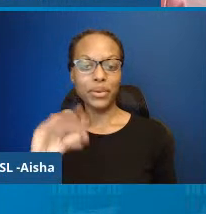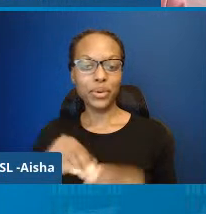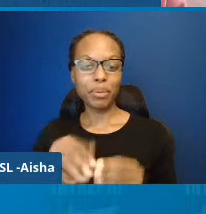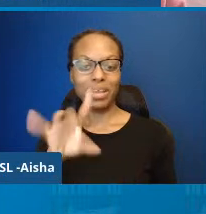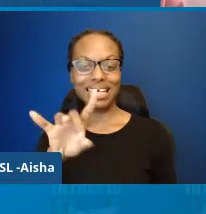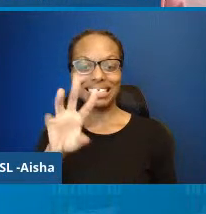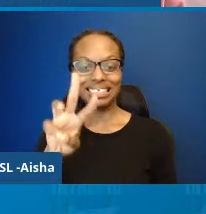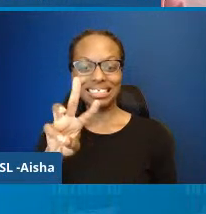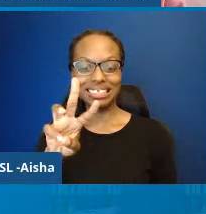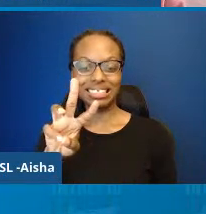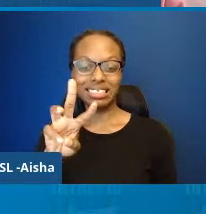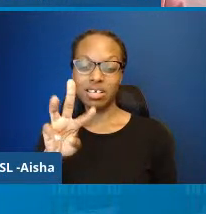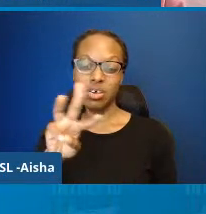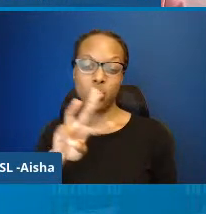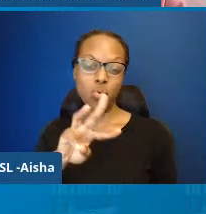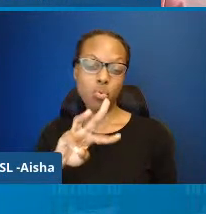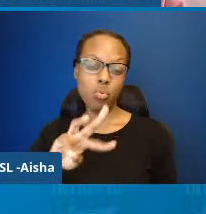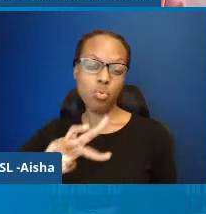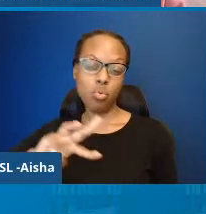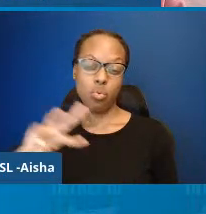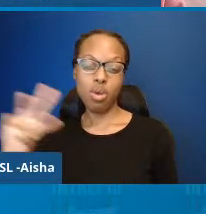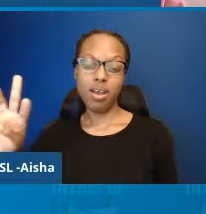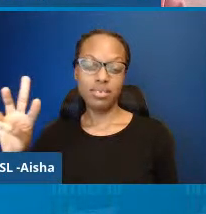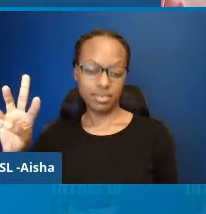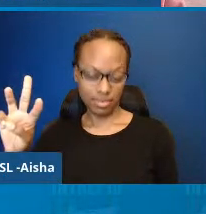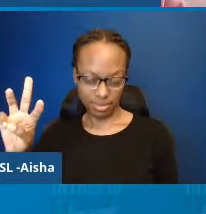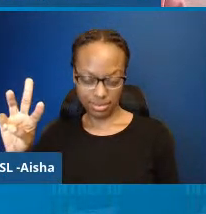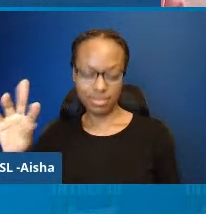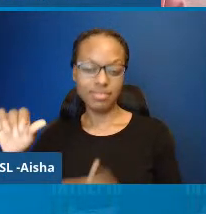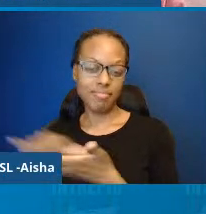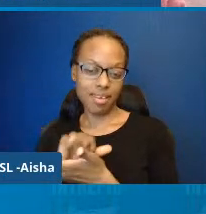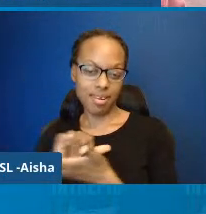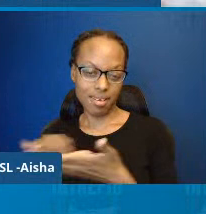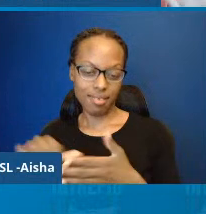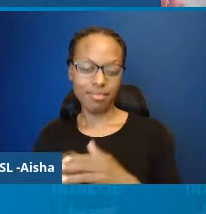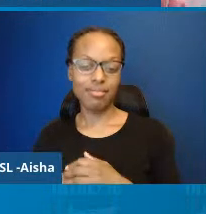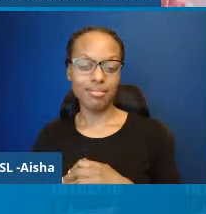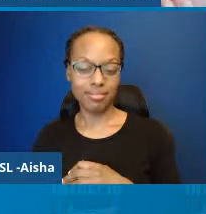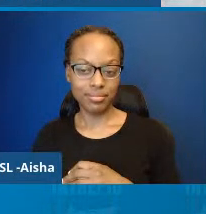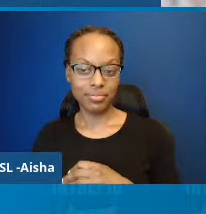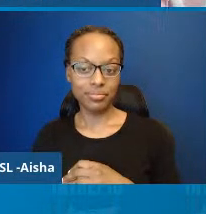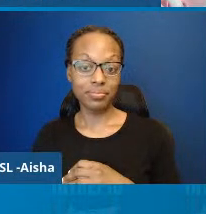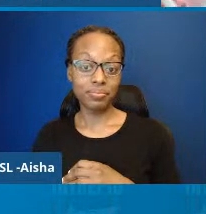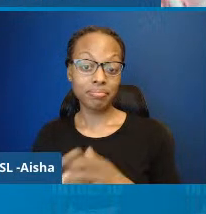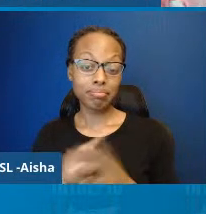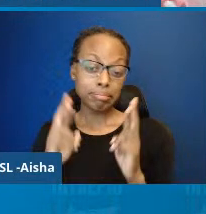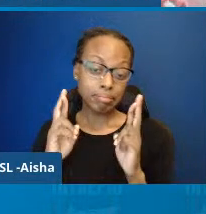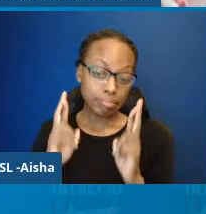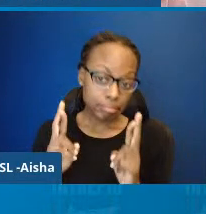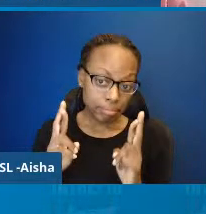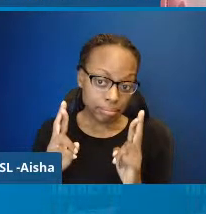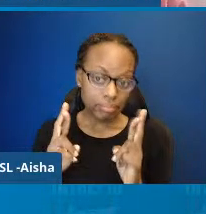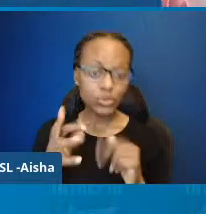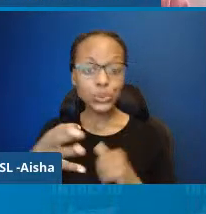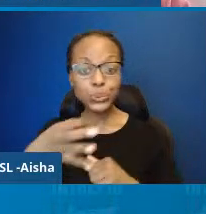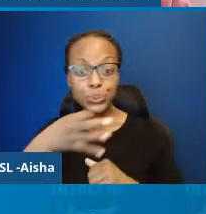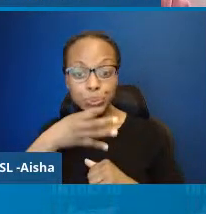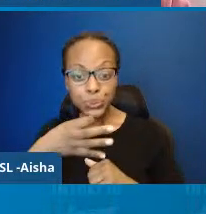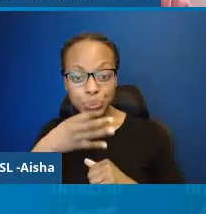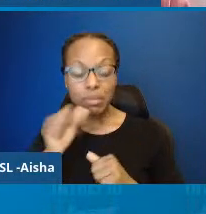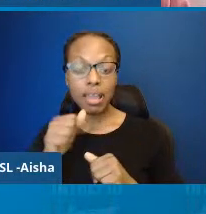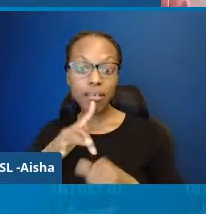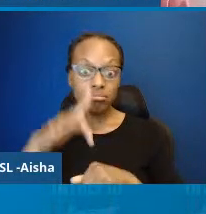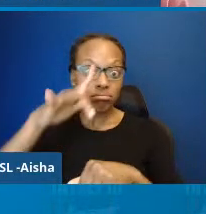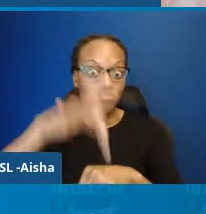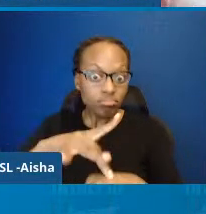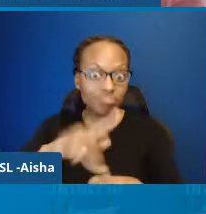west side of Manhattan. And we hope to have you with us live again in the near